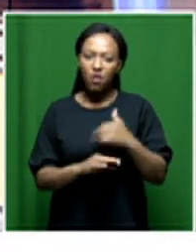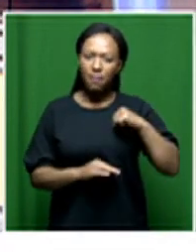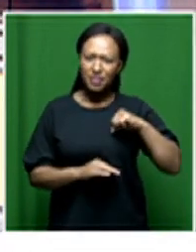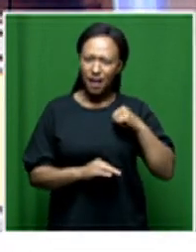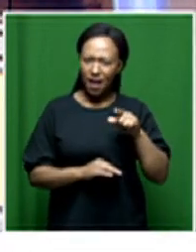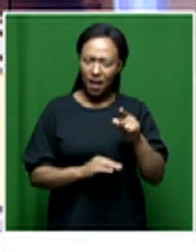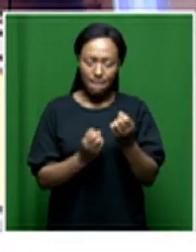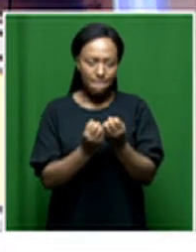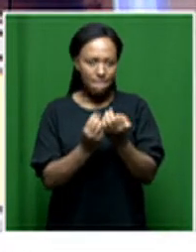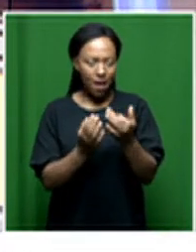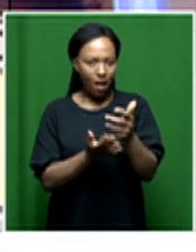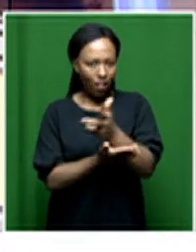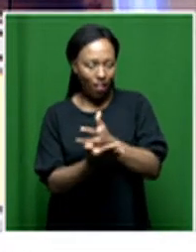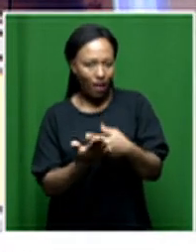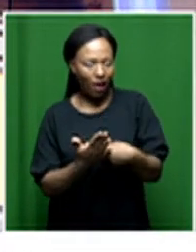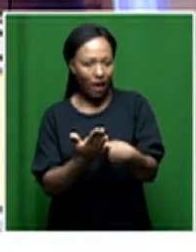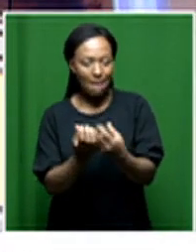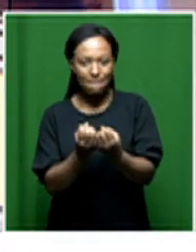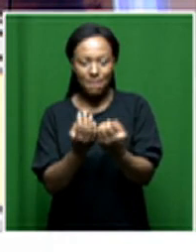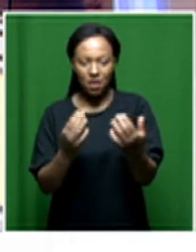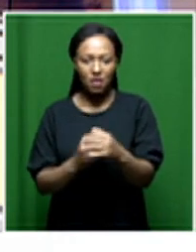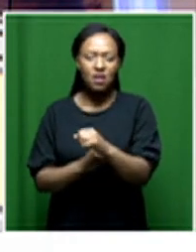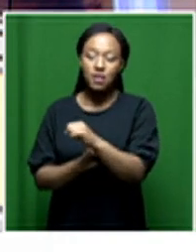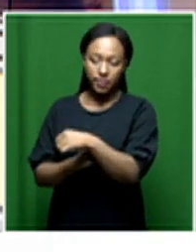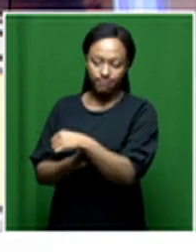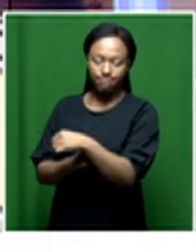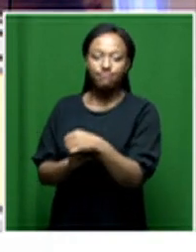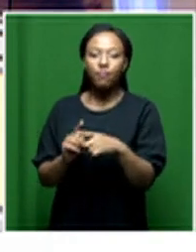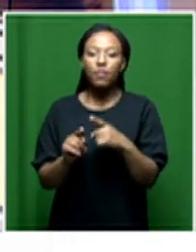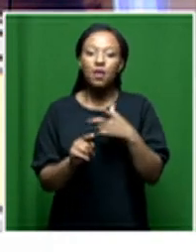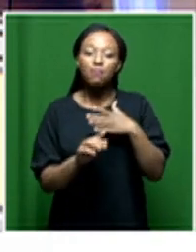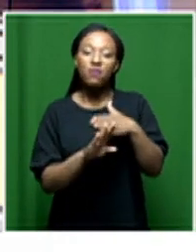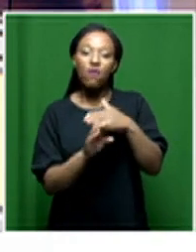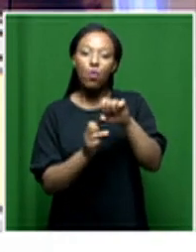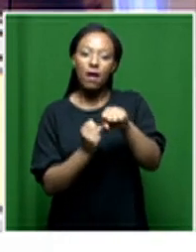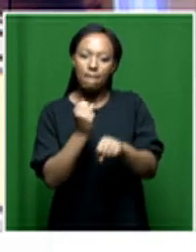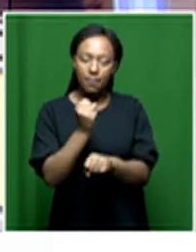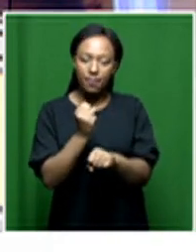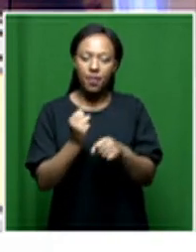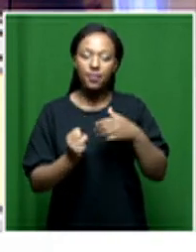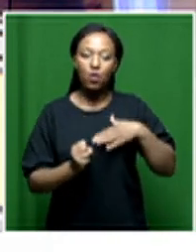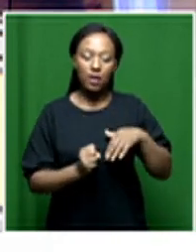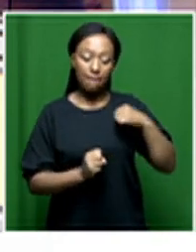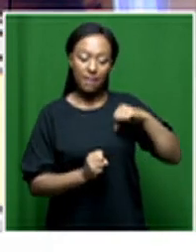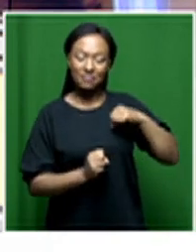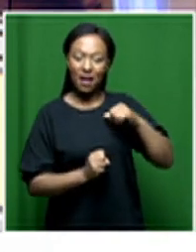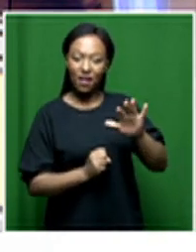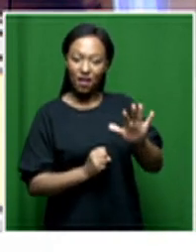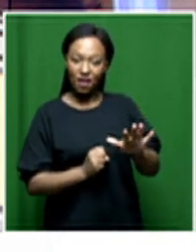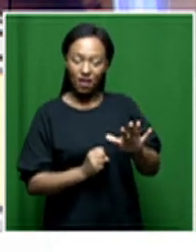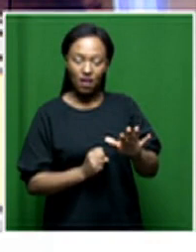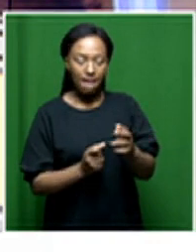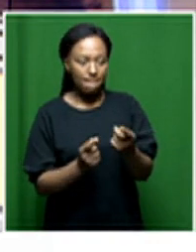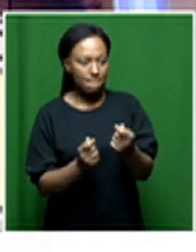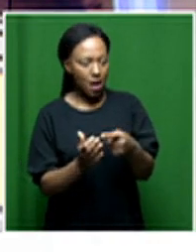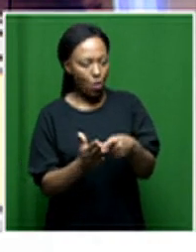discussed, and there is so much to discuss. Of course. It really was. Of course. I want to talk about that very quickly before we wrap up. Municipalities owe a lot